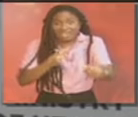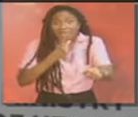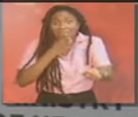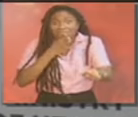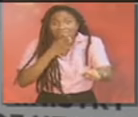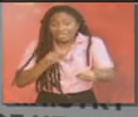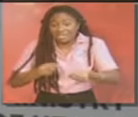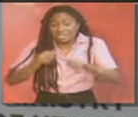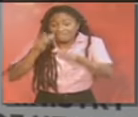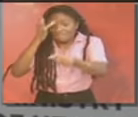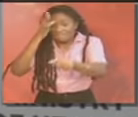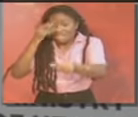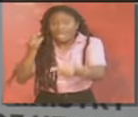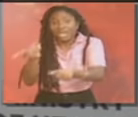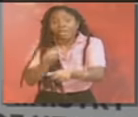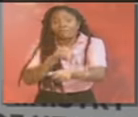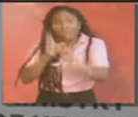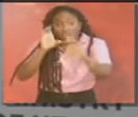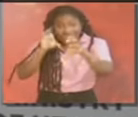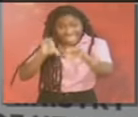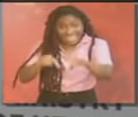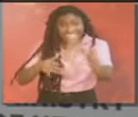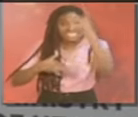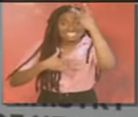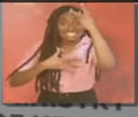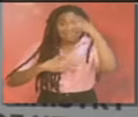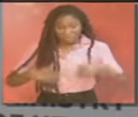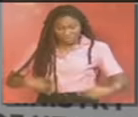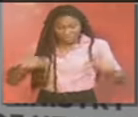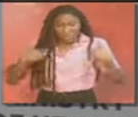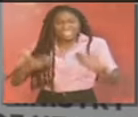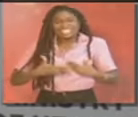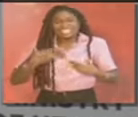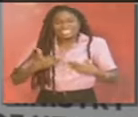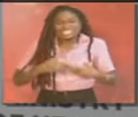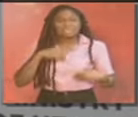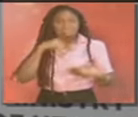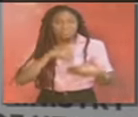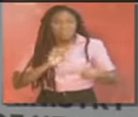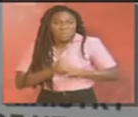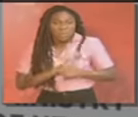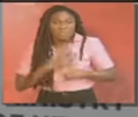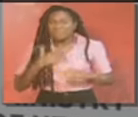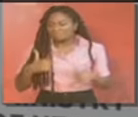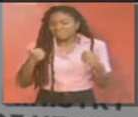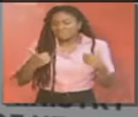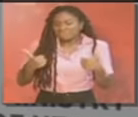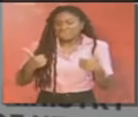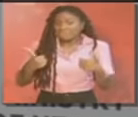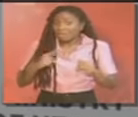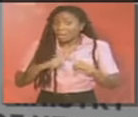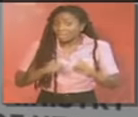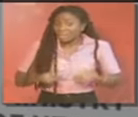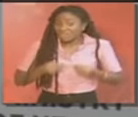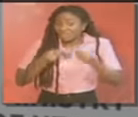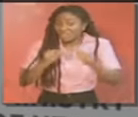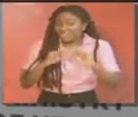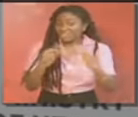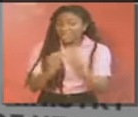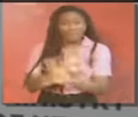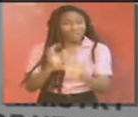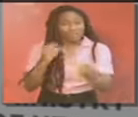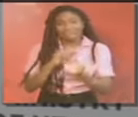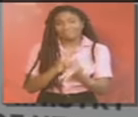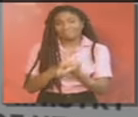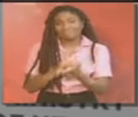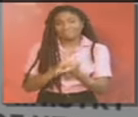own households. And this is something we really want to avoid. We are asking again for the population to pay